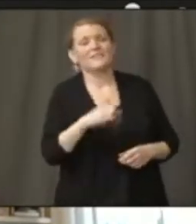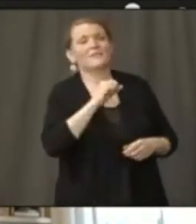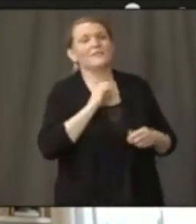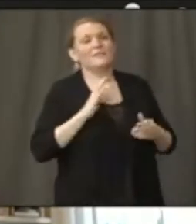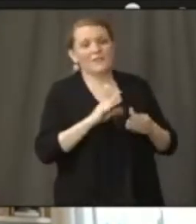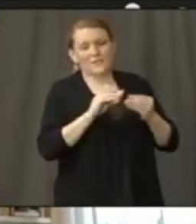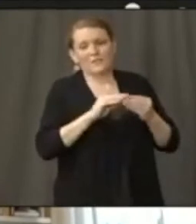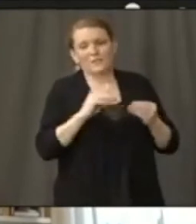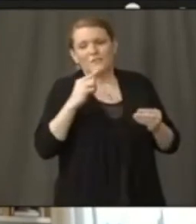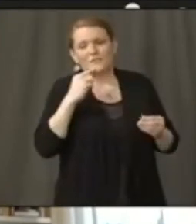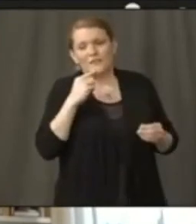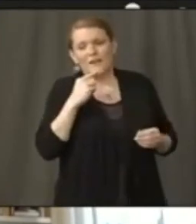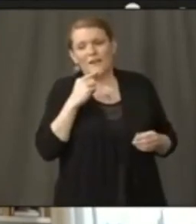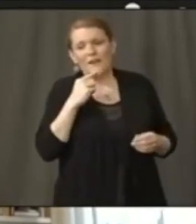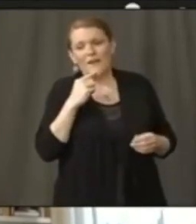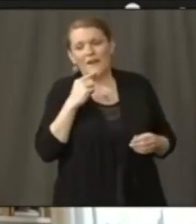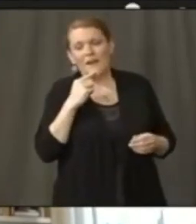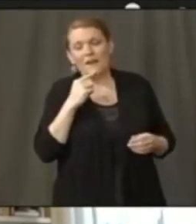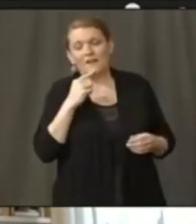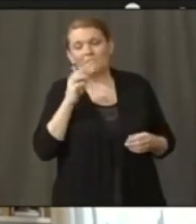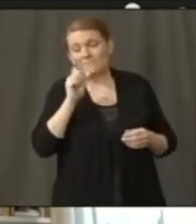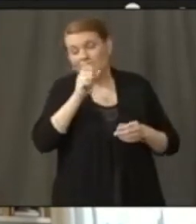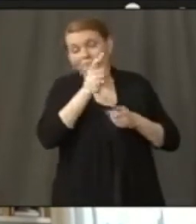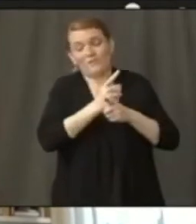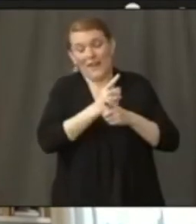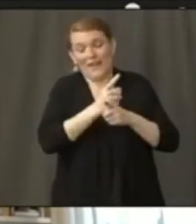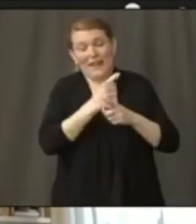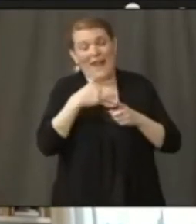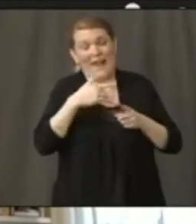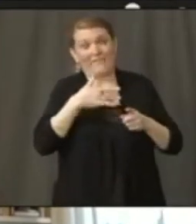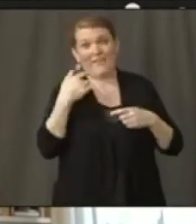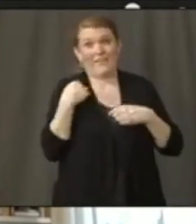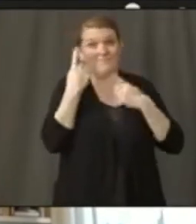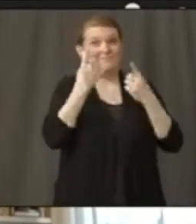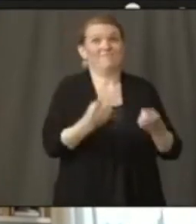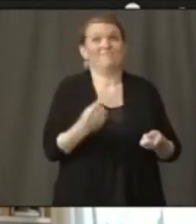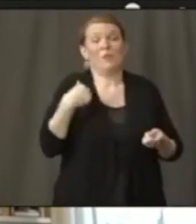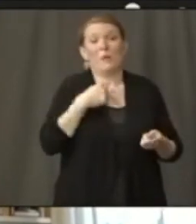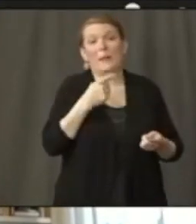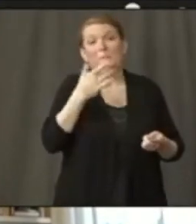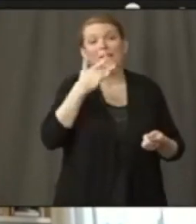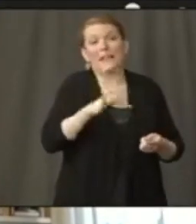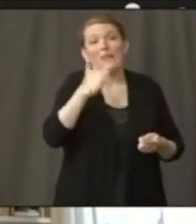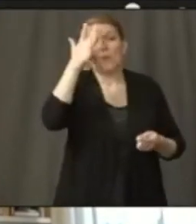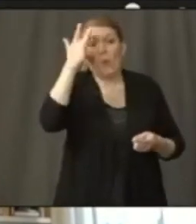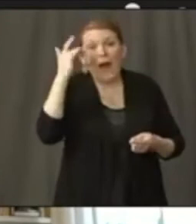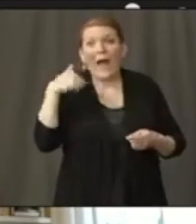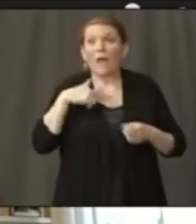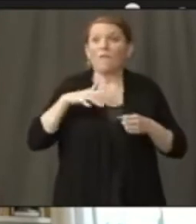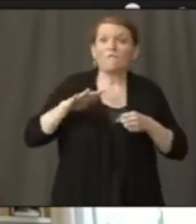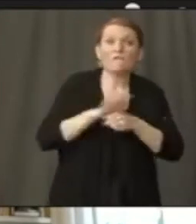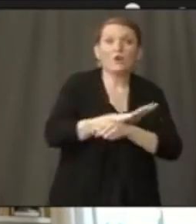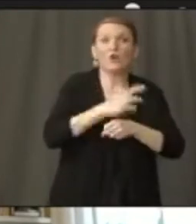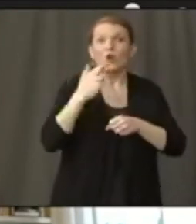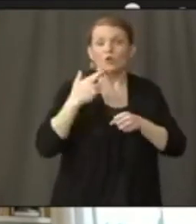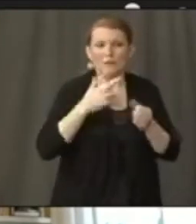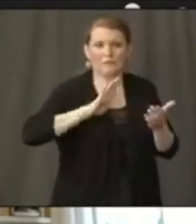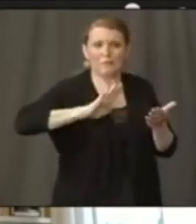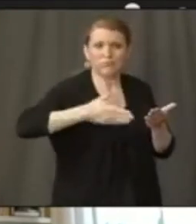which probably is faring a lot better than some of your, like, fine dining establishments.